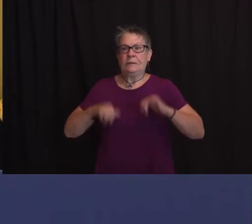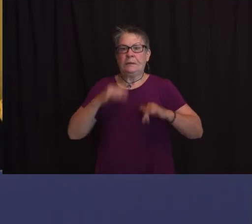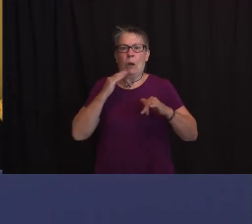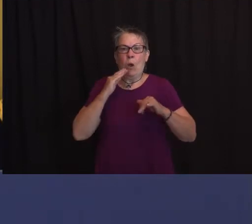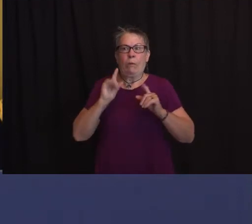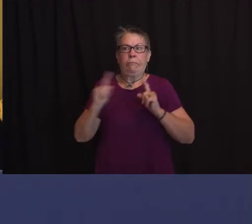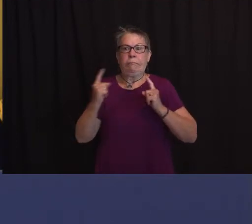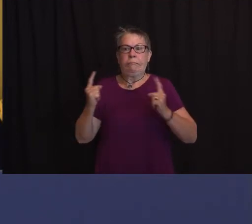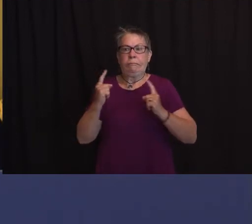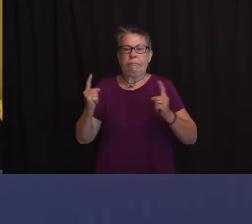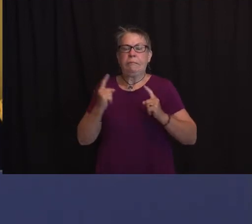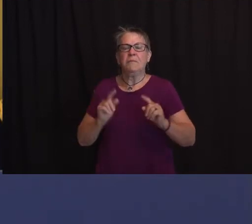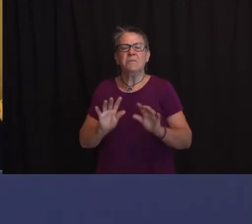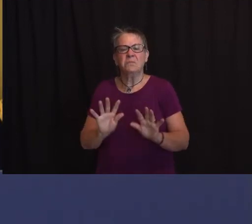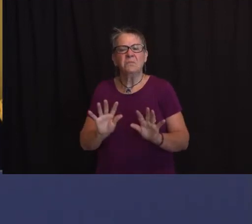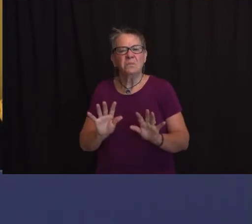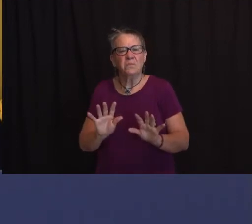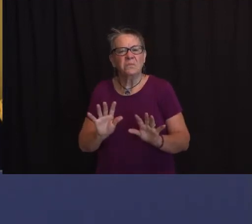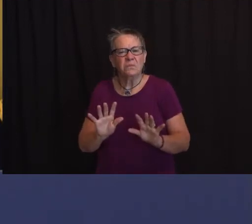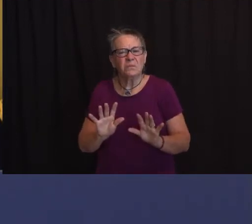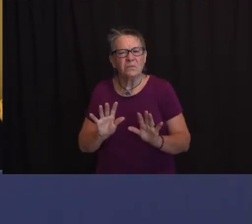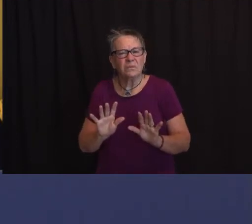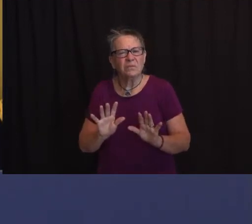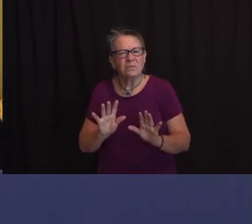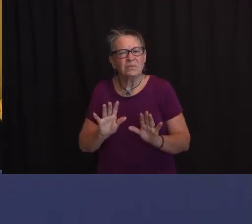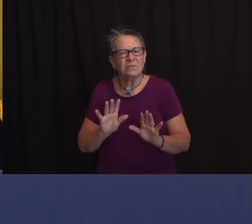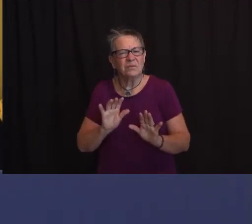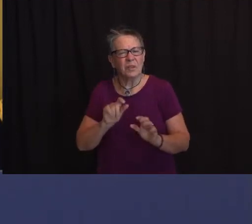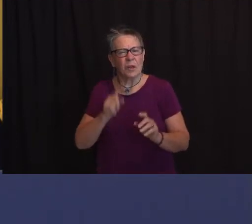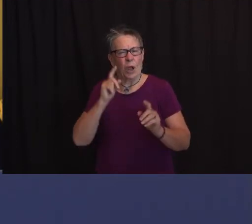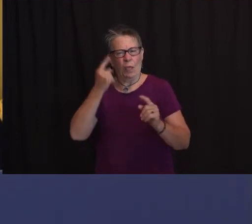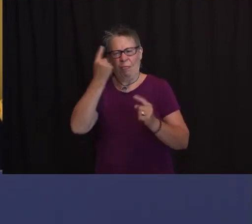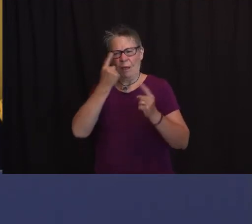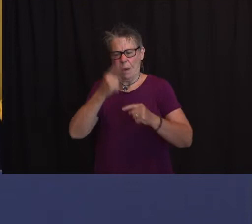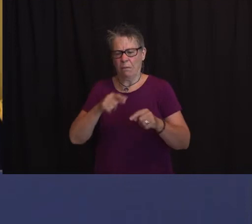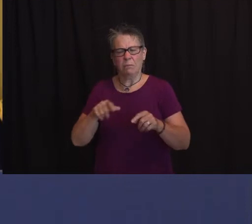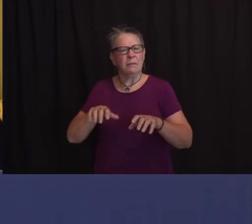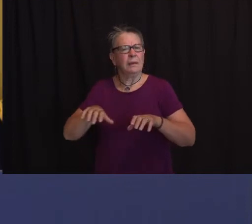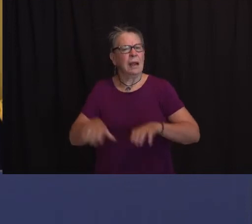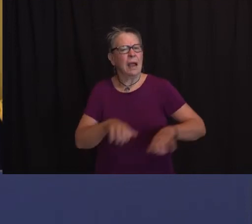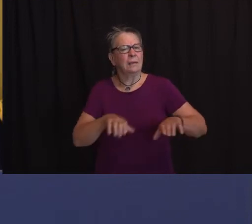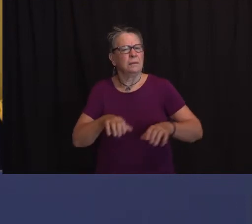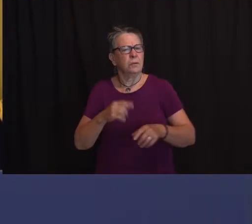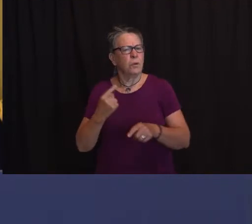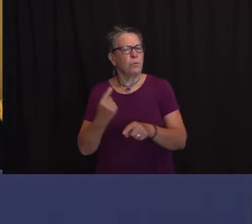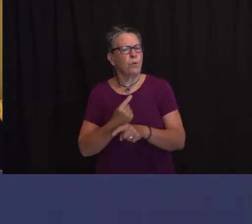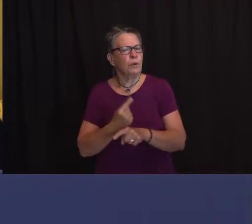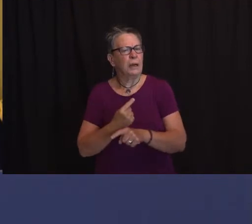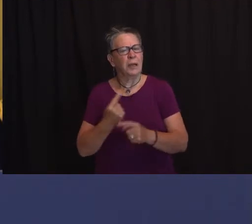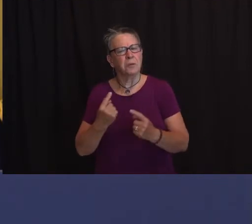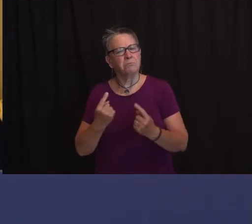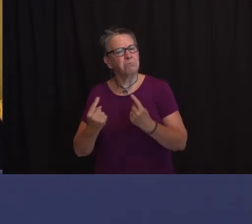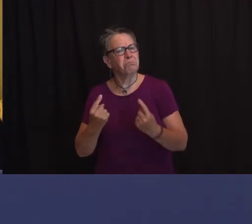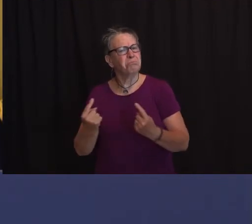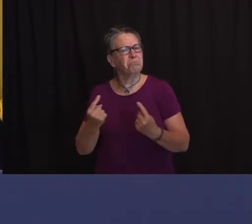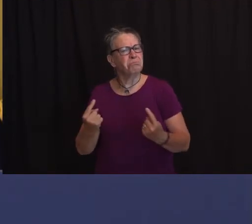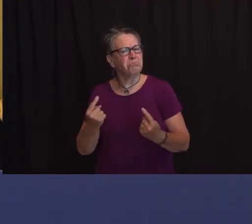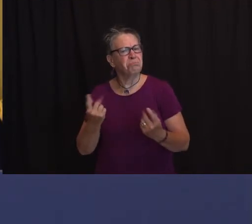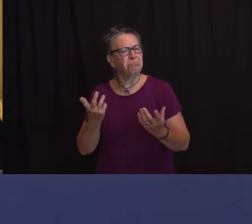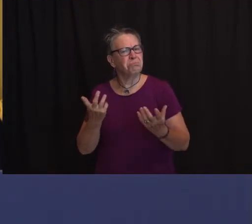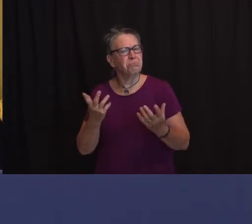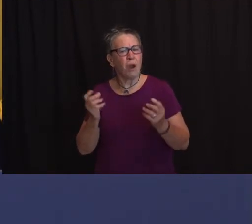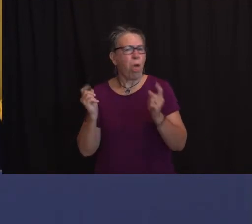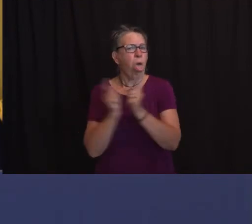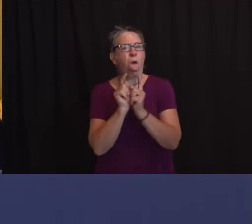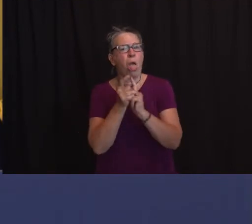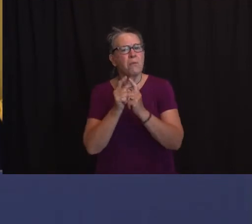behave responsibly. And we just got to beg people. It's one thing to have fun, and who could blame you for wanting to have fun after what